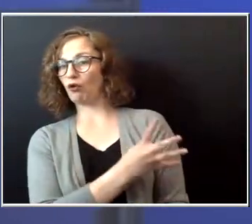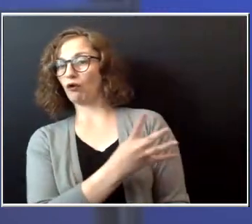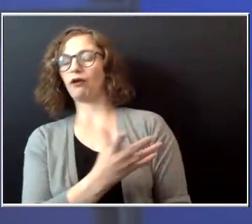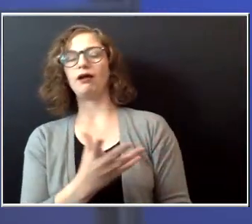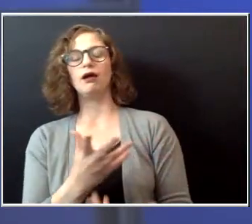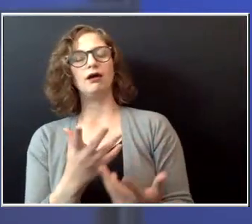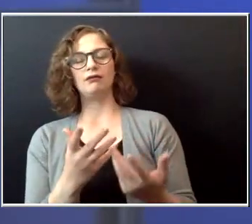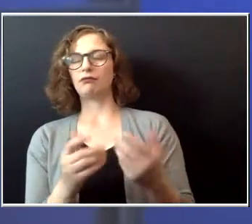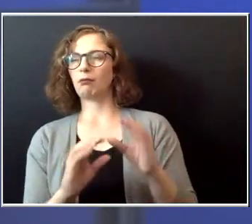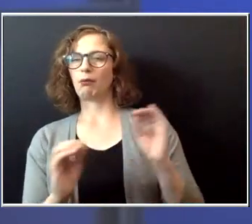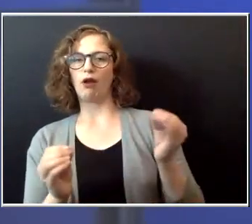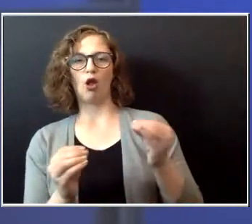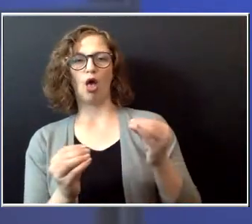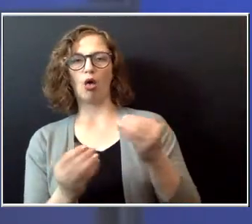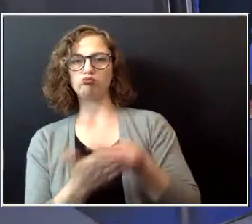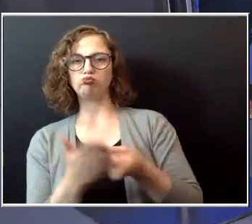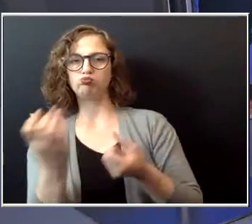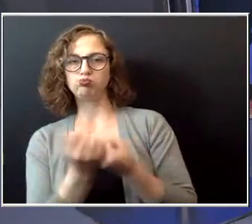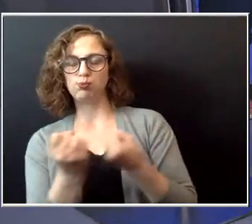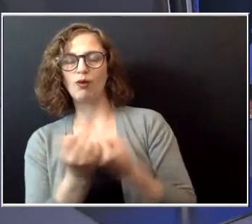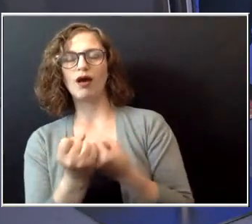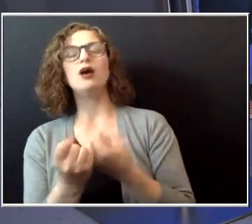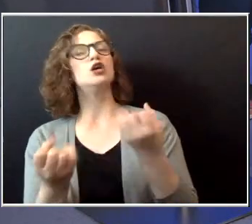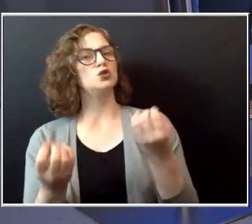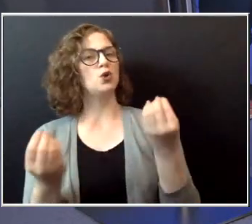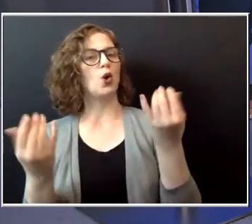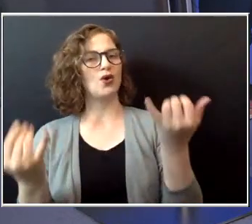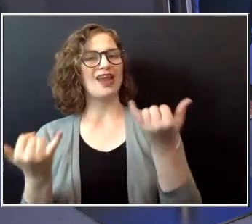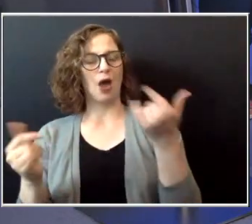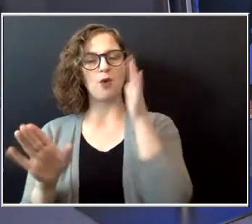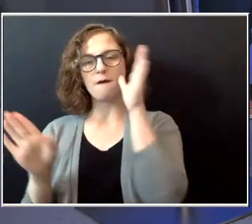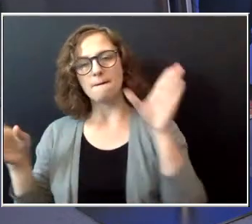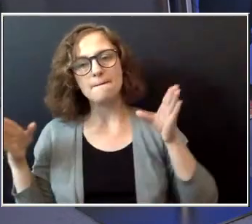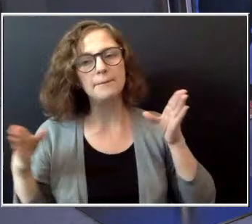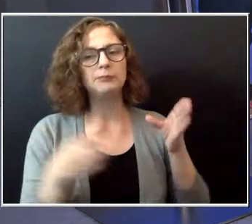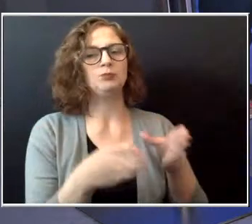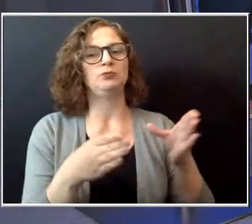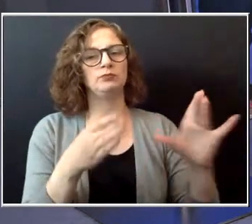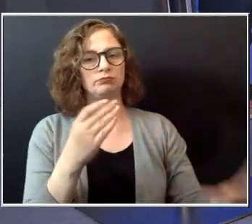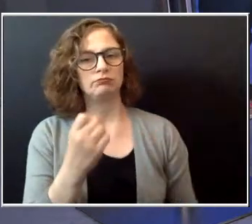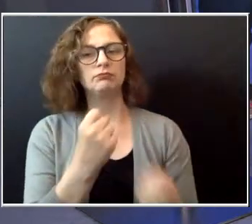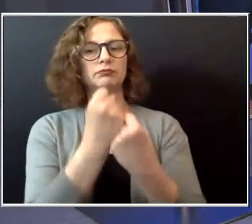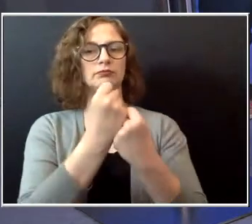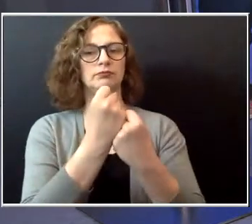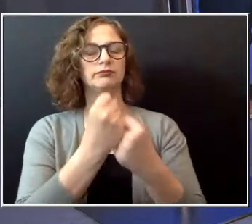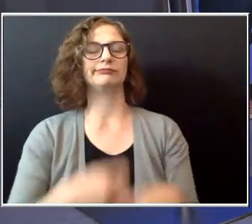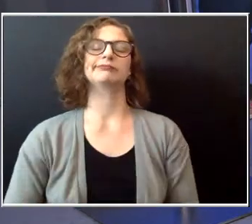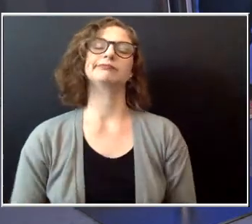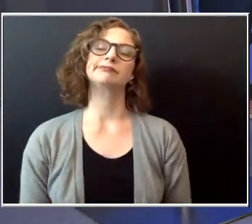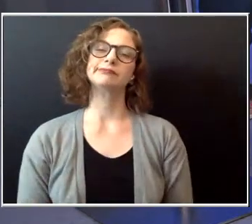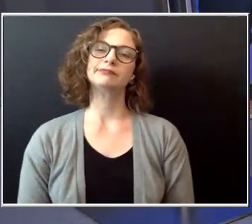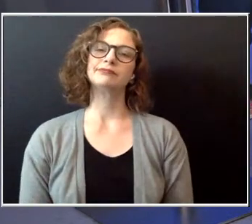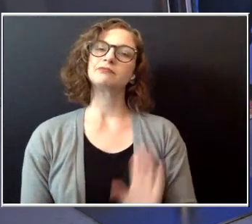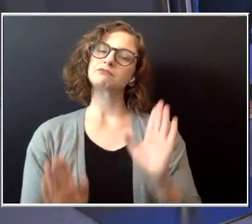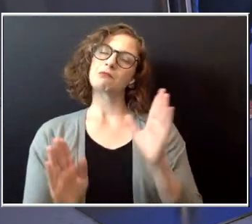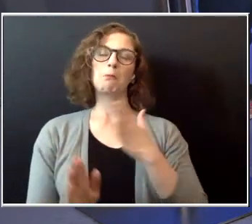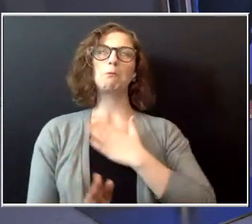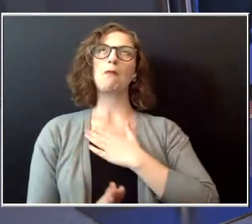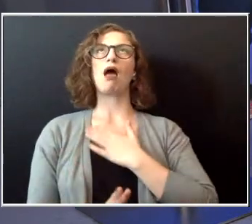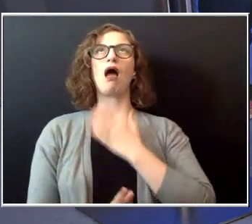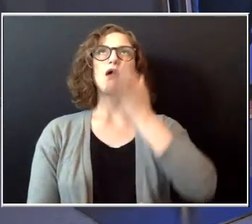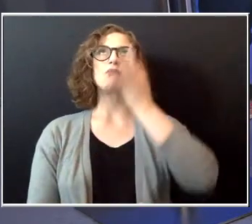now for rural Americans. Okay, so I'm just going to lead to a little bit of my speculation here. So maybe not quite as